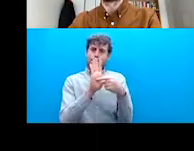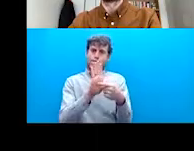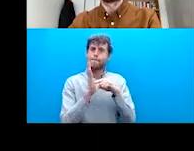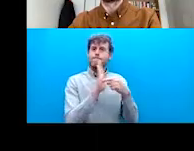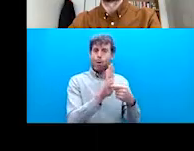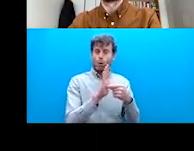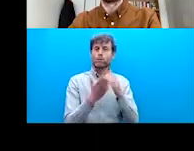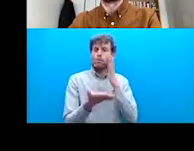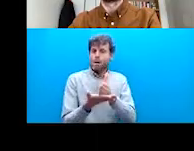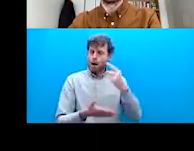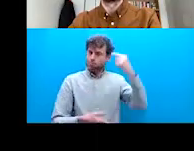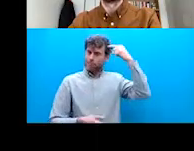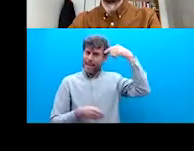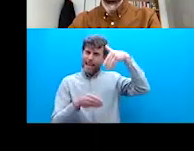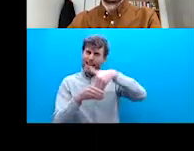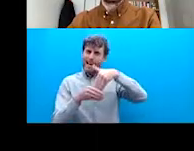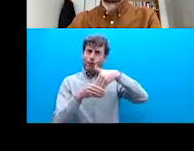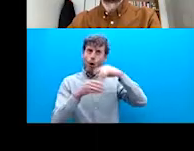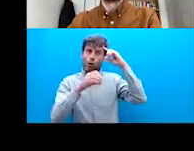internal representations of what is said,